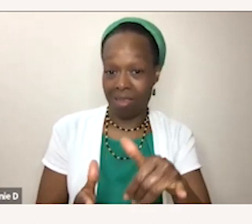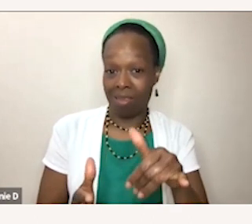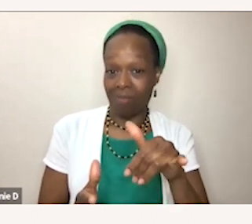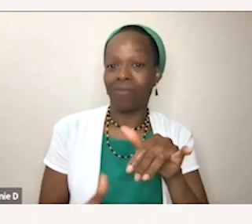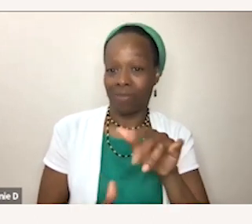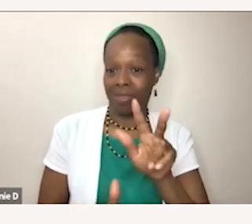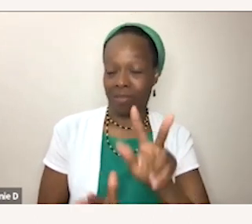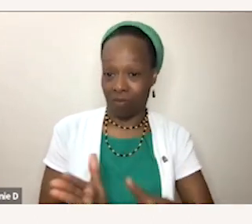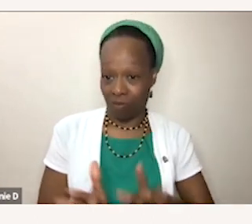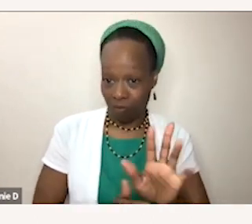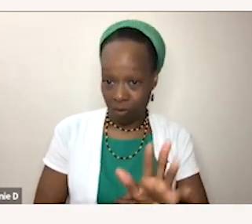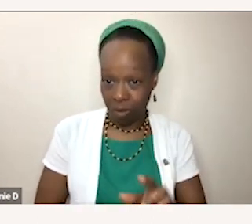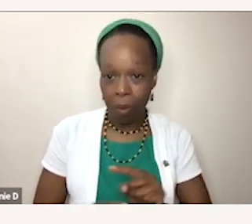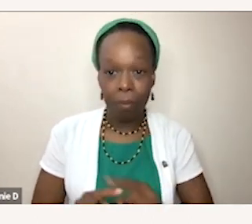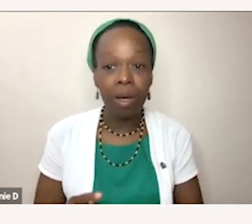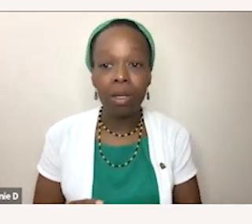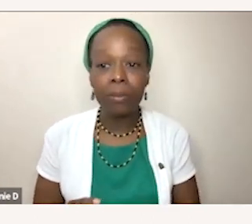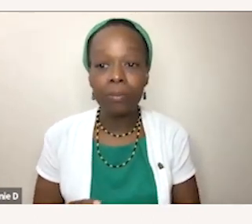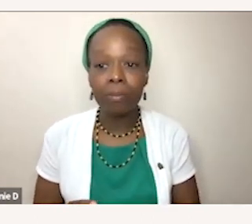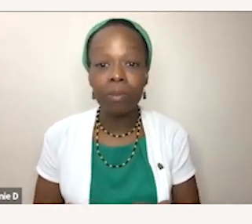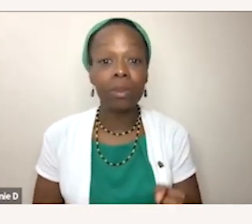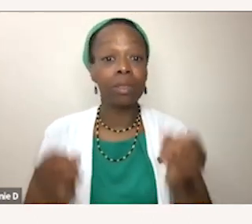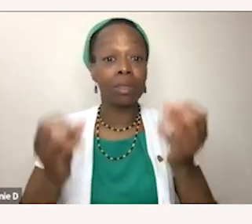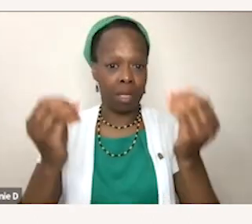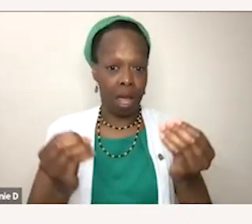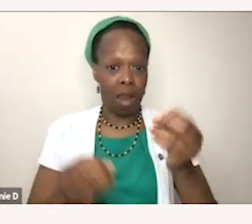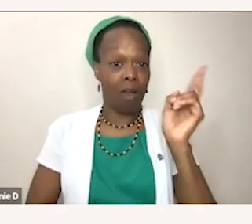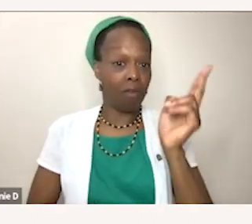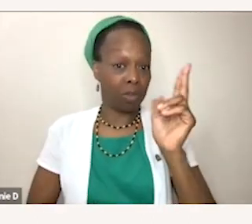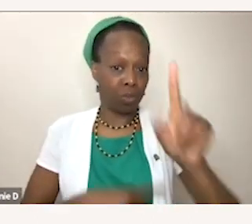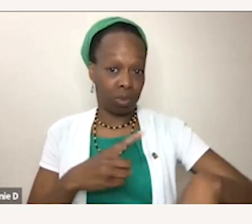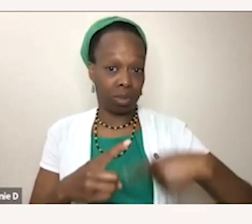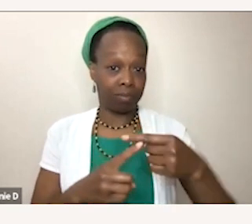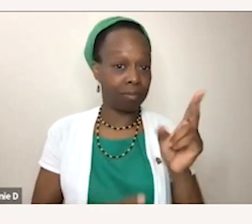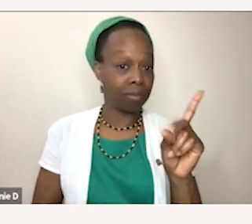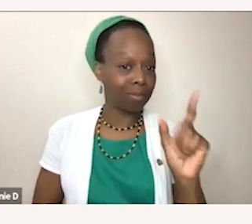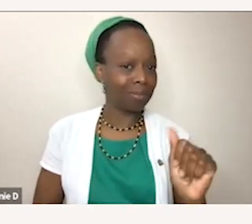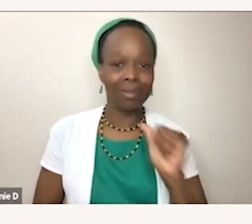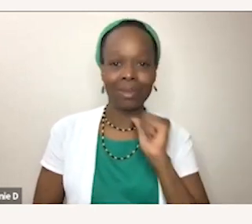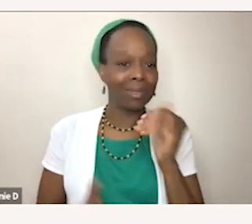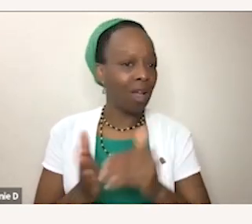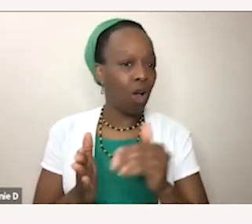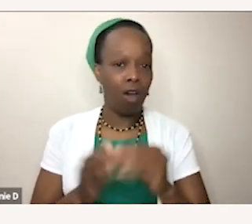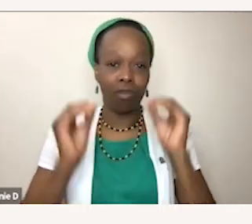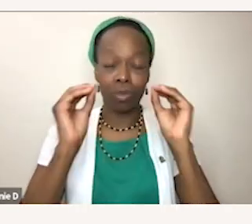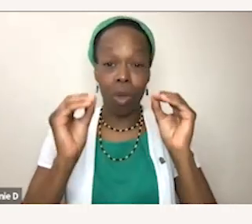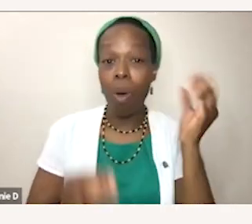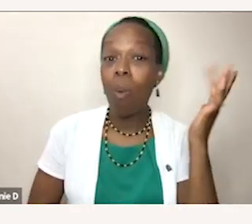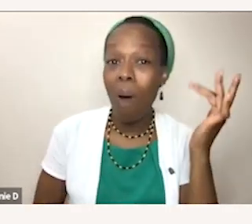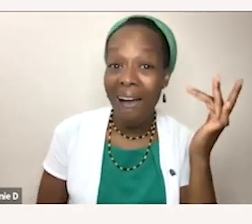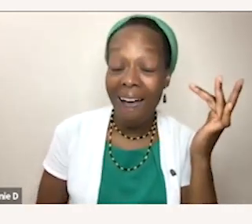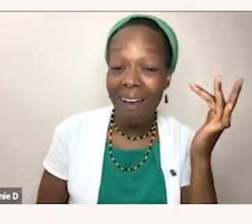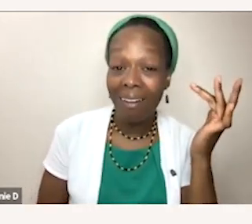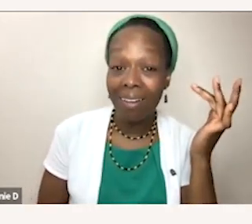lot of disability history, which isn't often taught, the reason for that being is